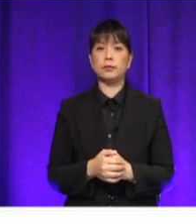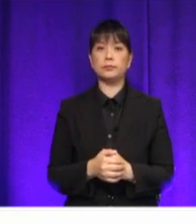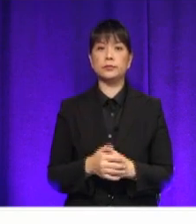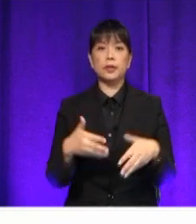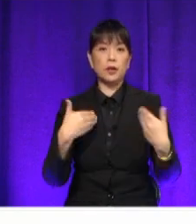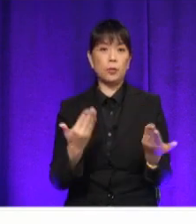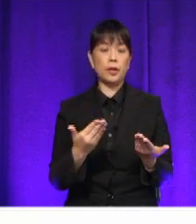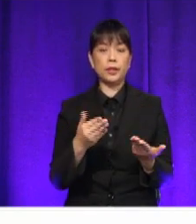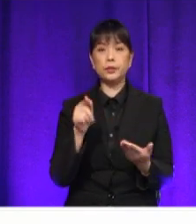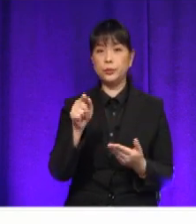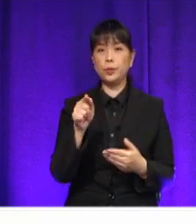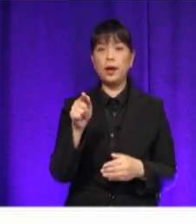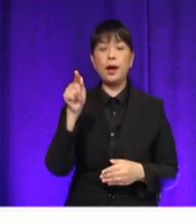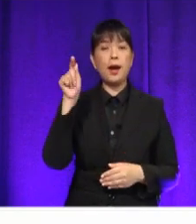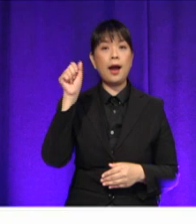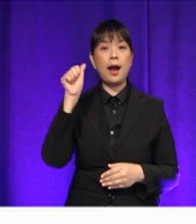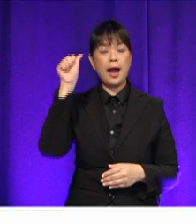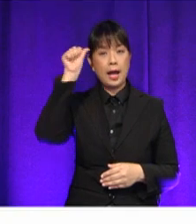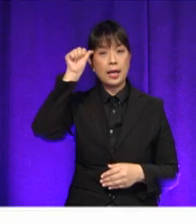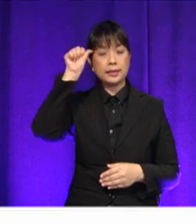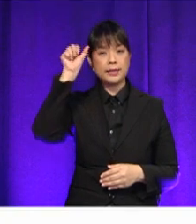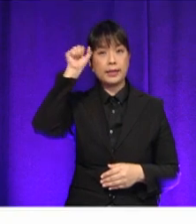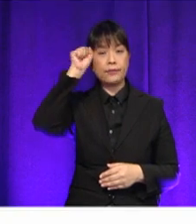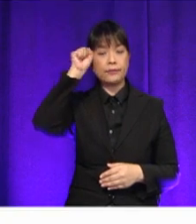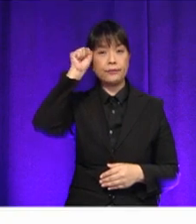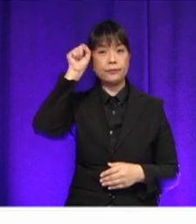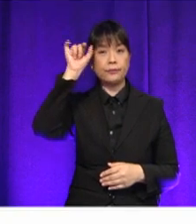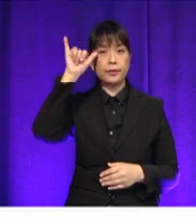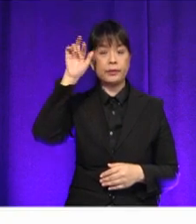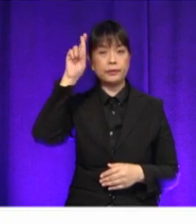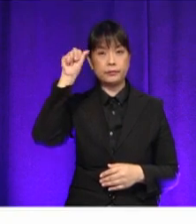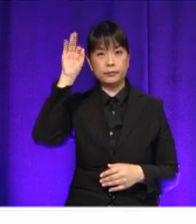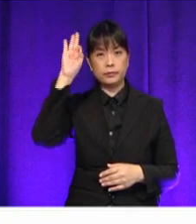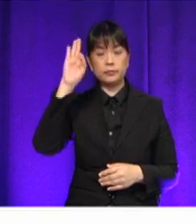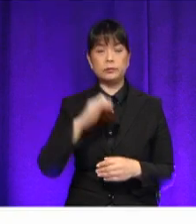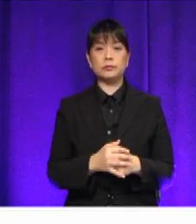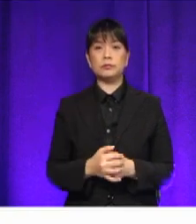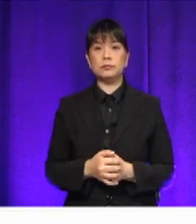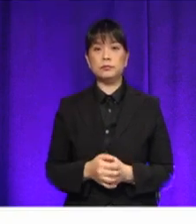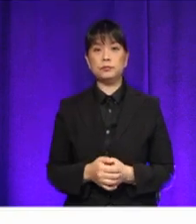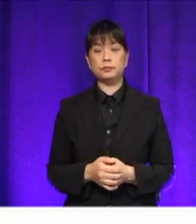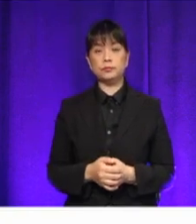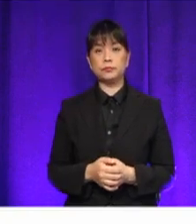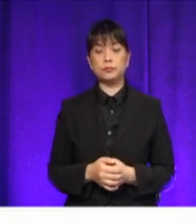Ashraf? Anything else you would like to highlight apart from what Sharwina has mentioned?